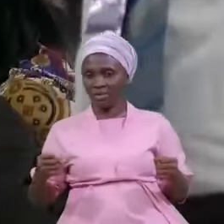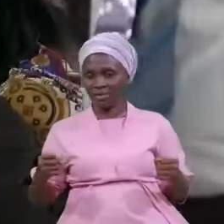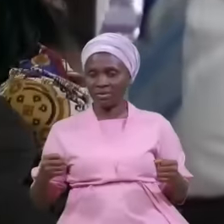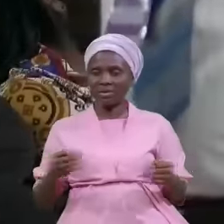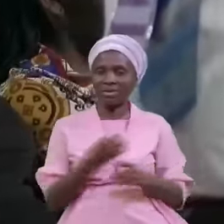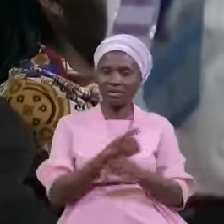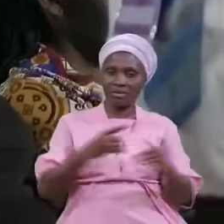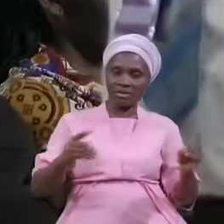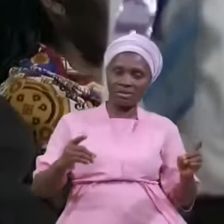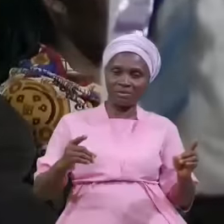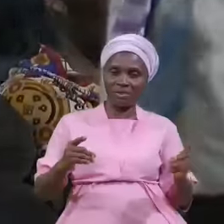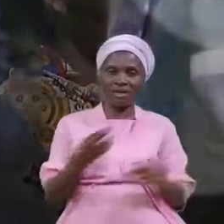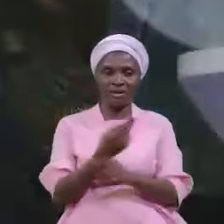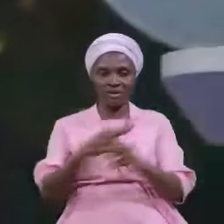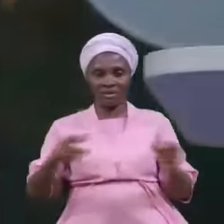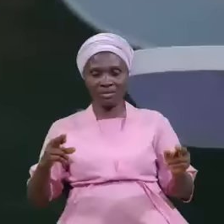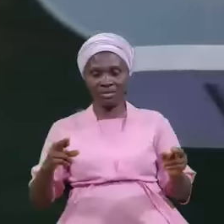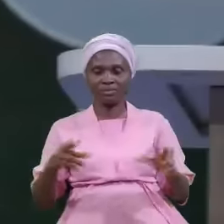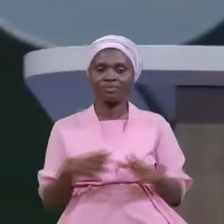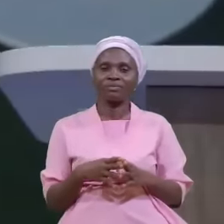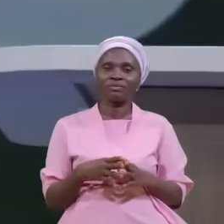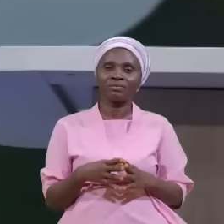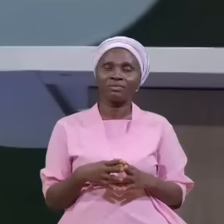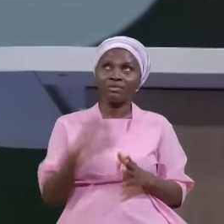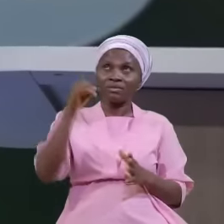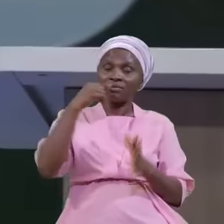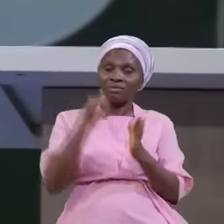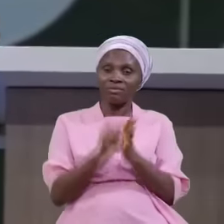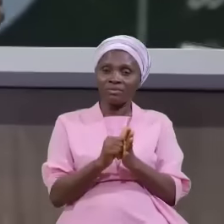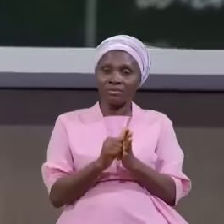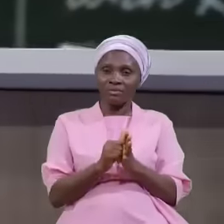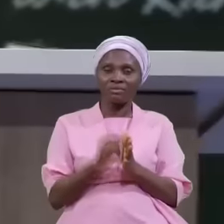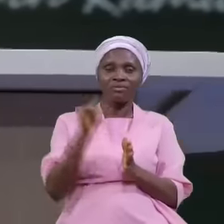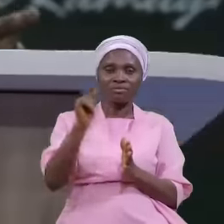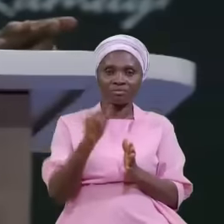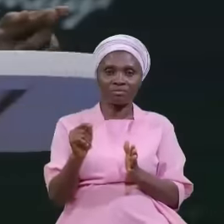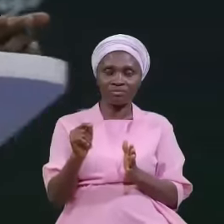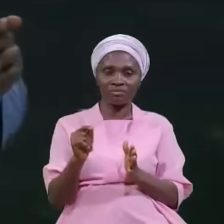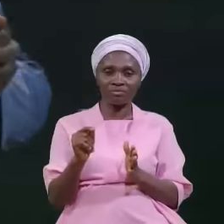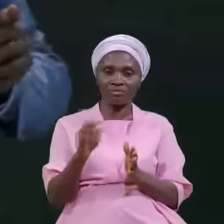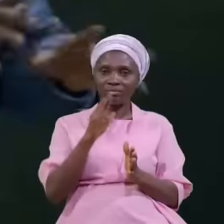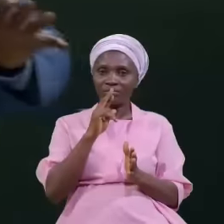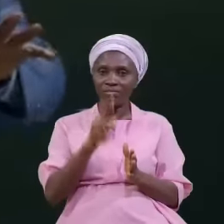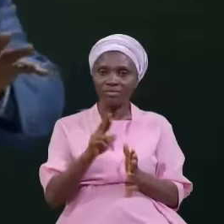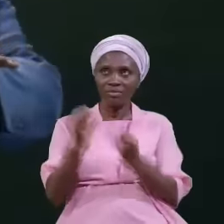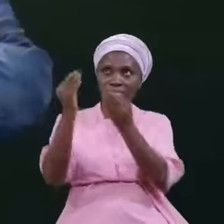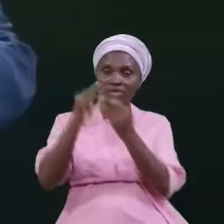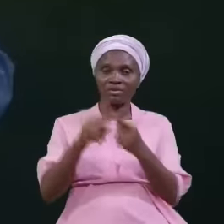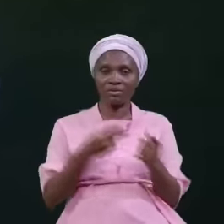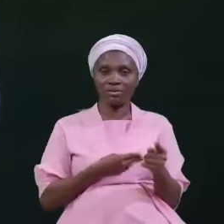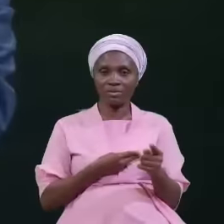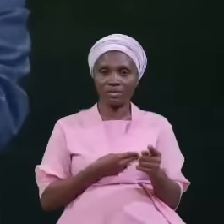redeemed, redemption. It says, whereby are given unto us